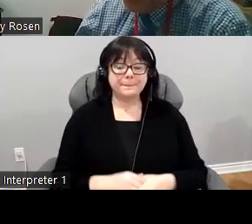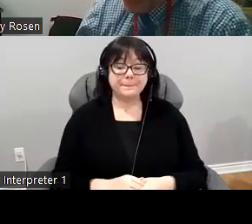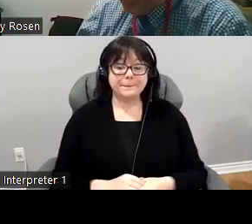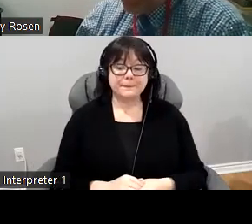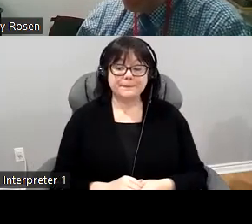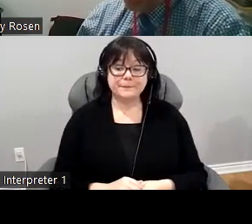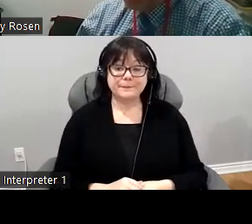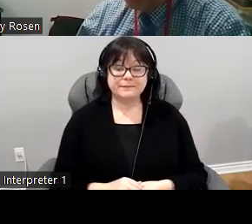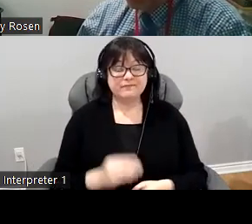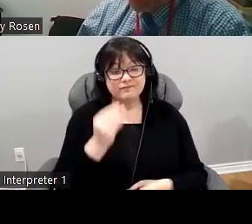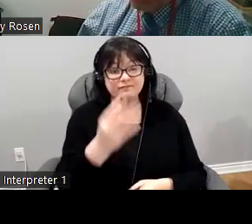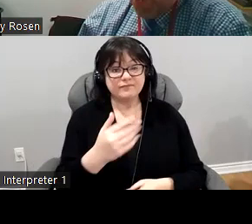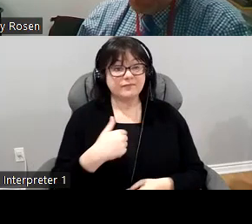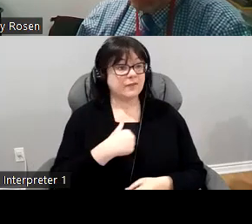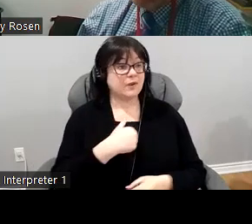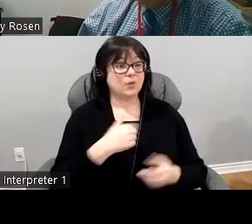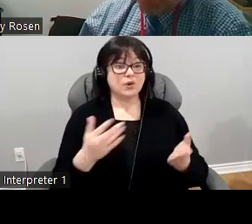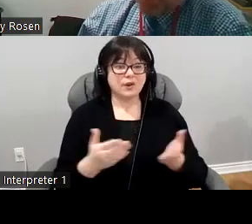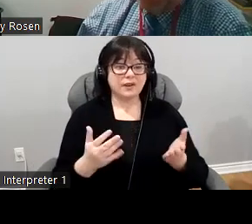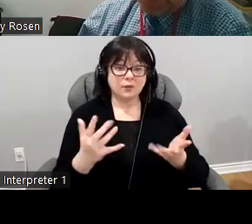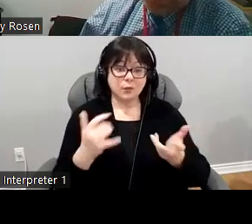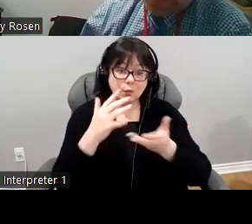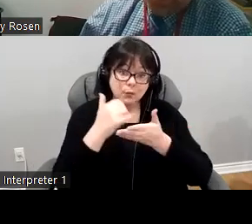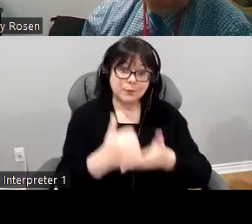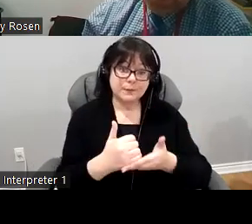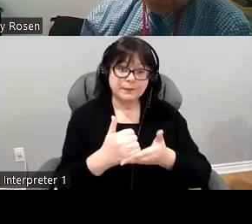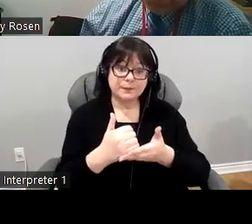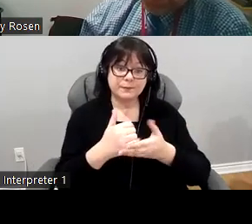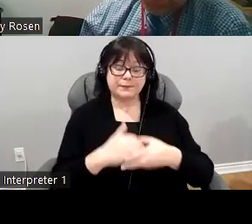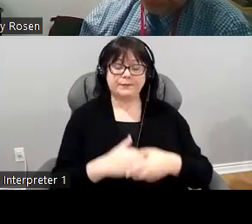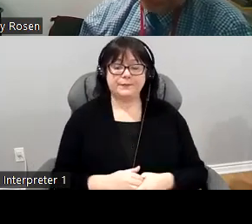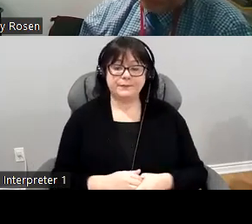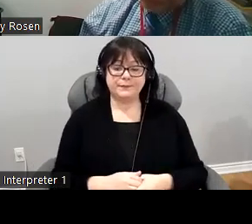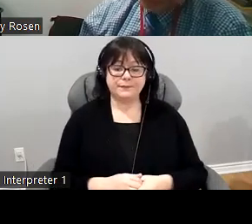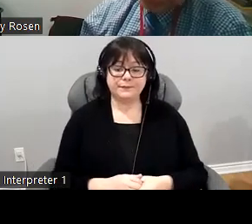We're here to help, and we want to be even more here to help.